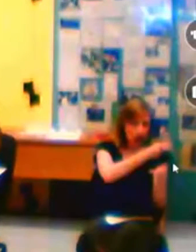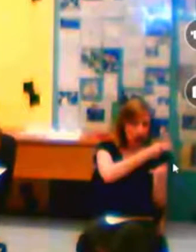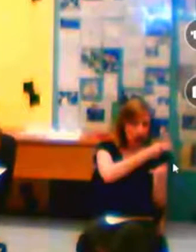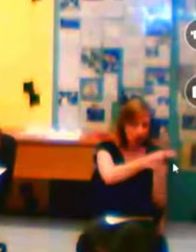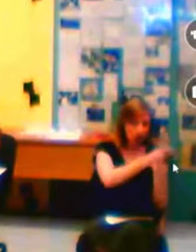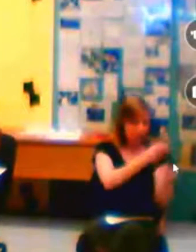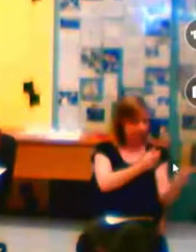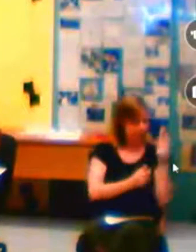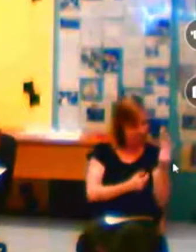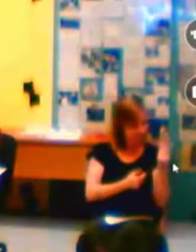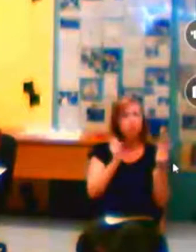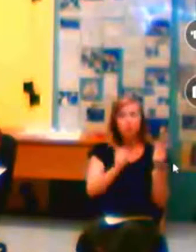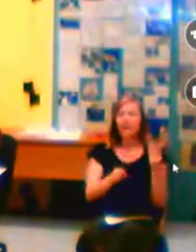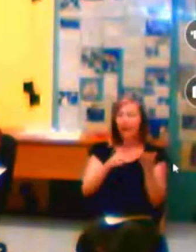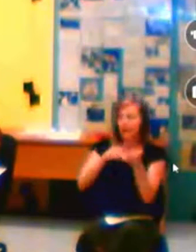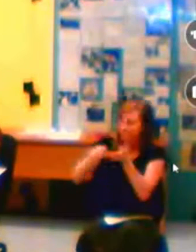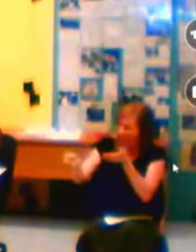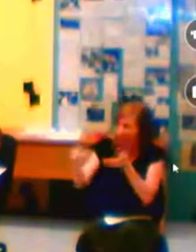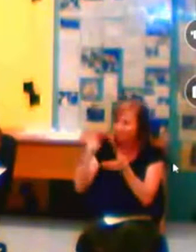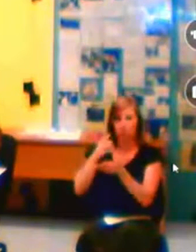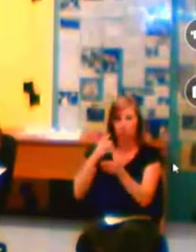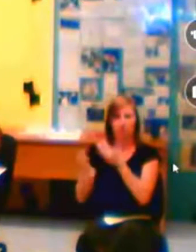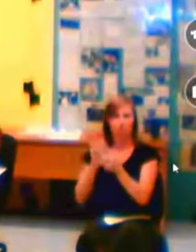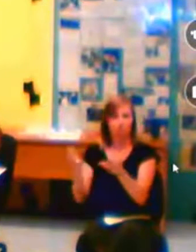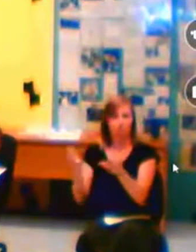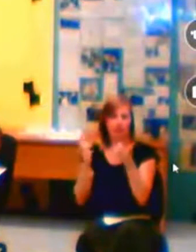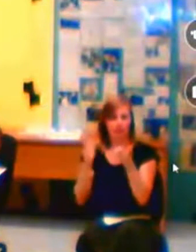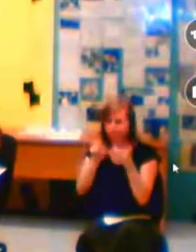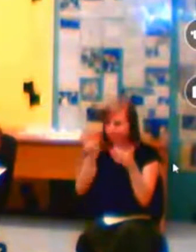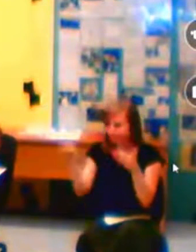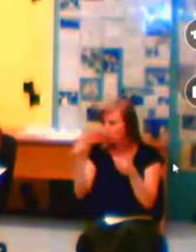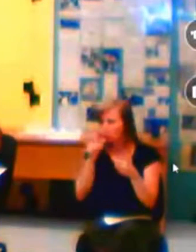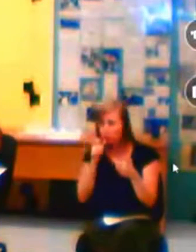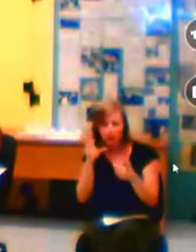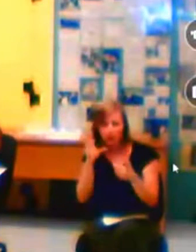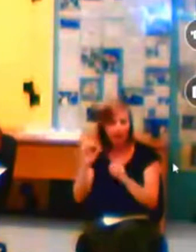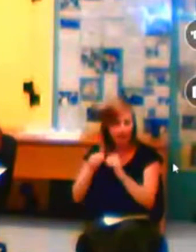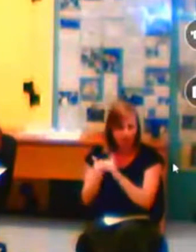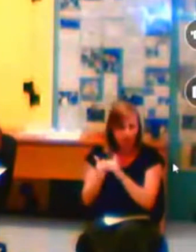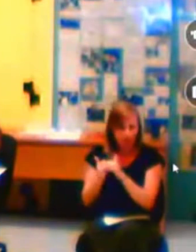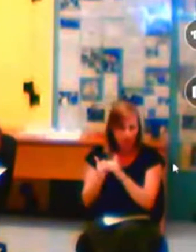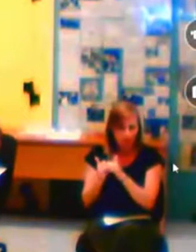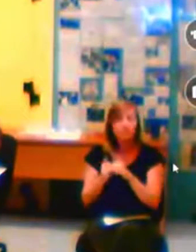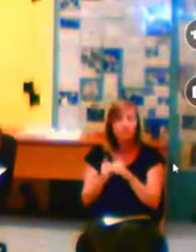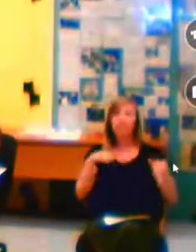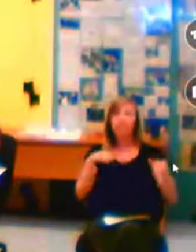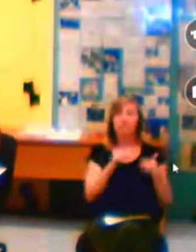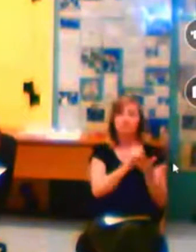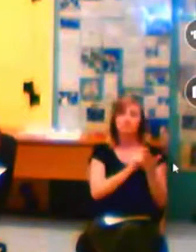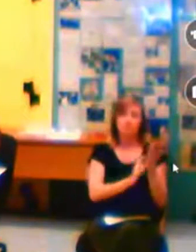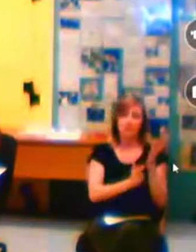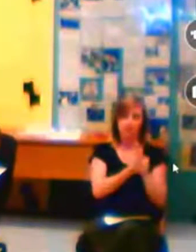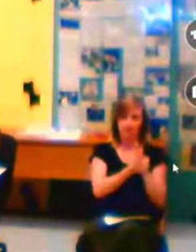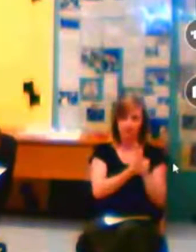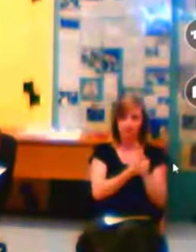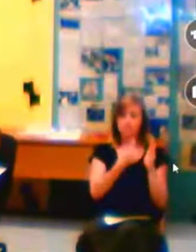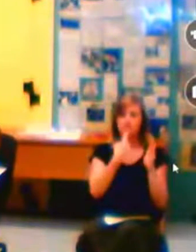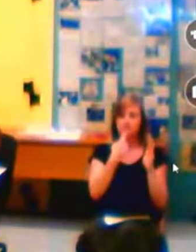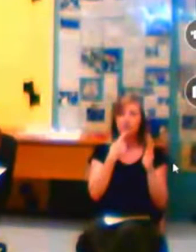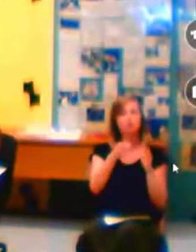requires real choice, and real choice means that you can take your health care dollars, and if you're not getting good care, you can go somewhere